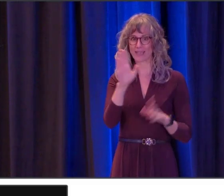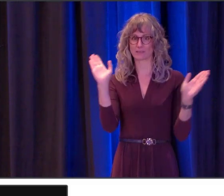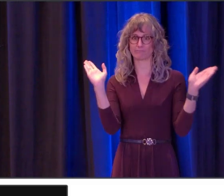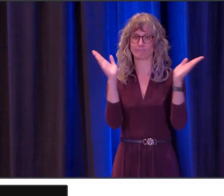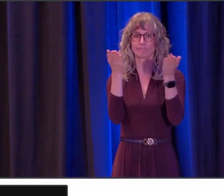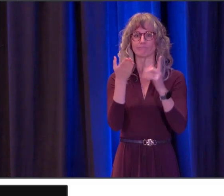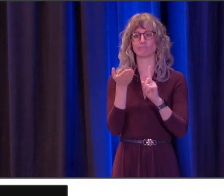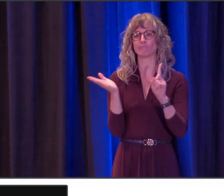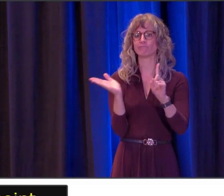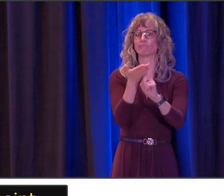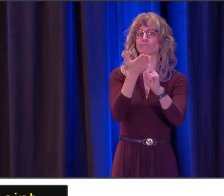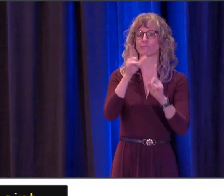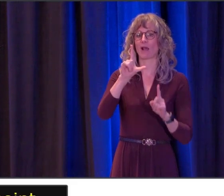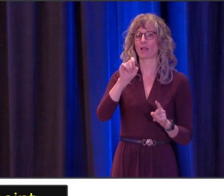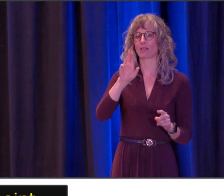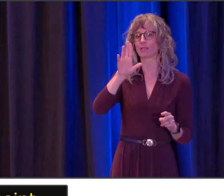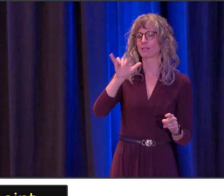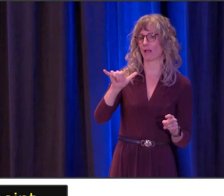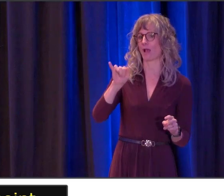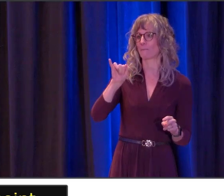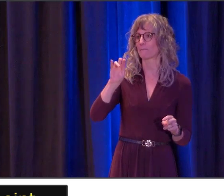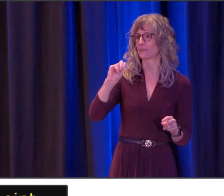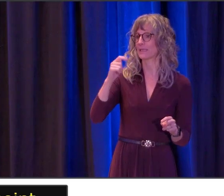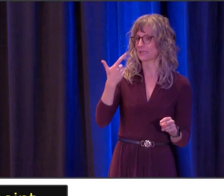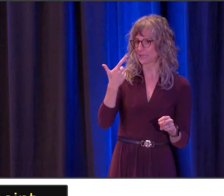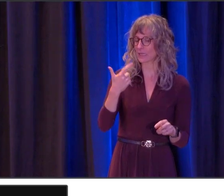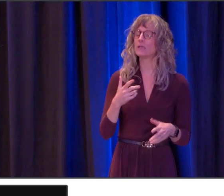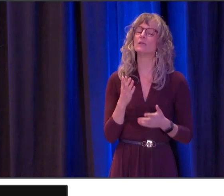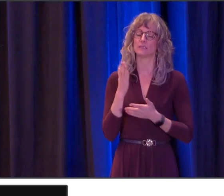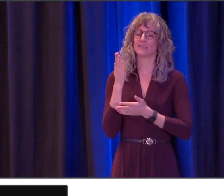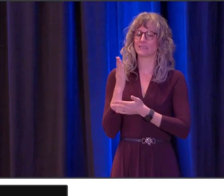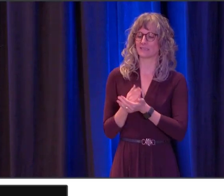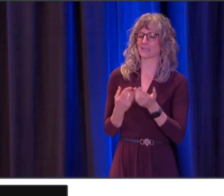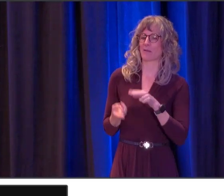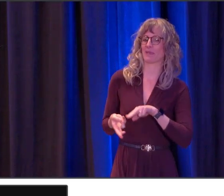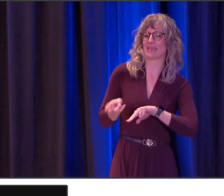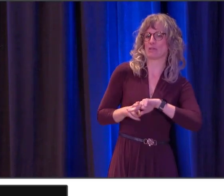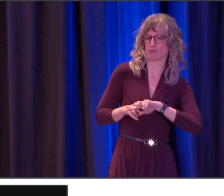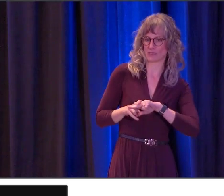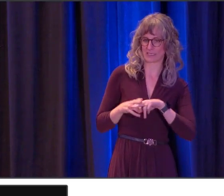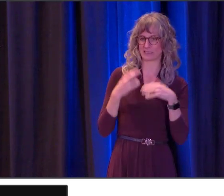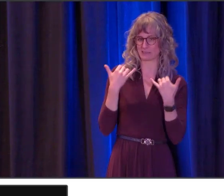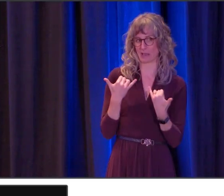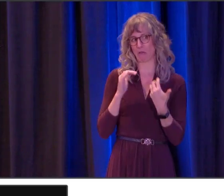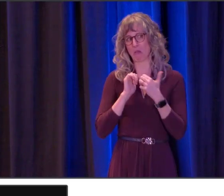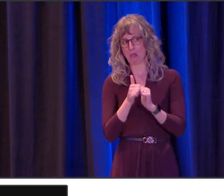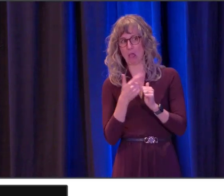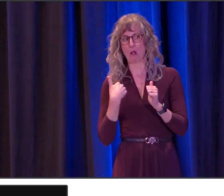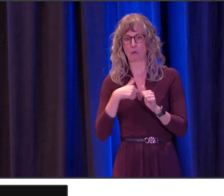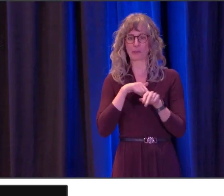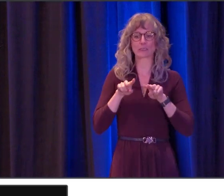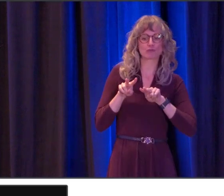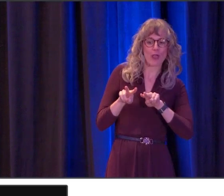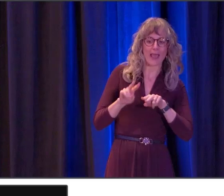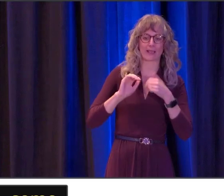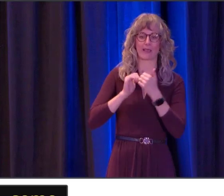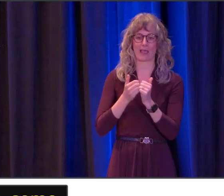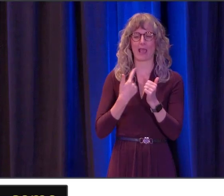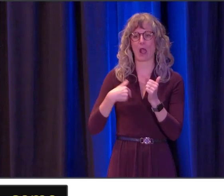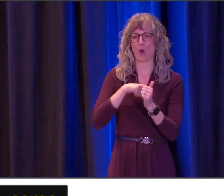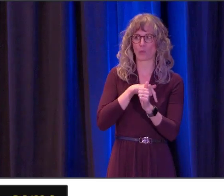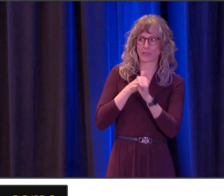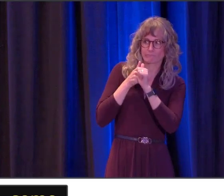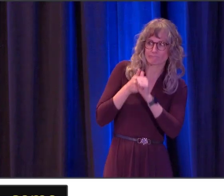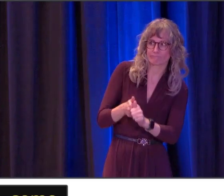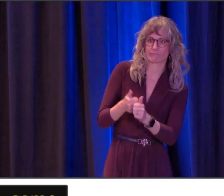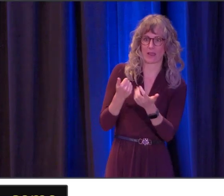expenses, which there have been some increases in how that is being tracked and monitored, which the